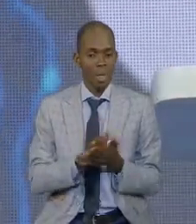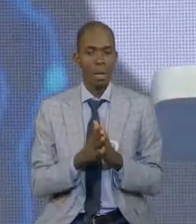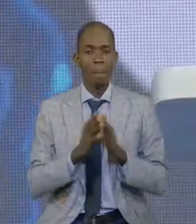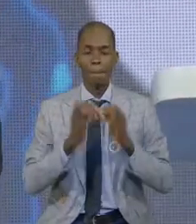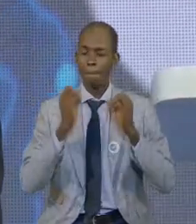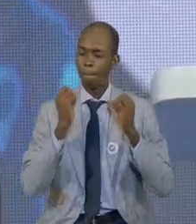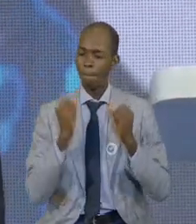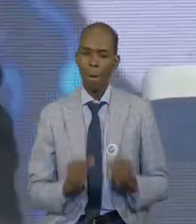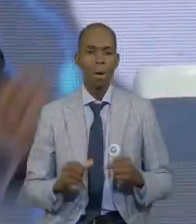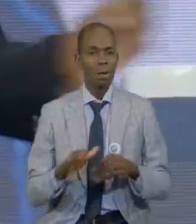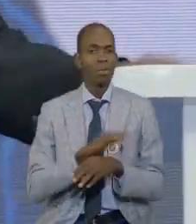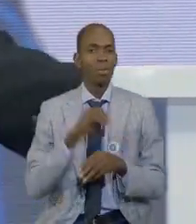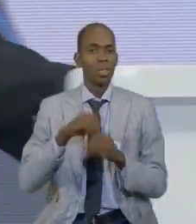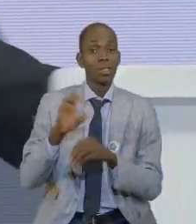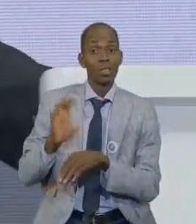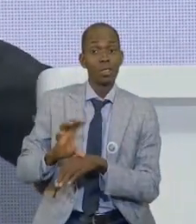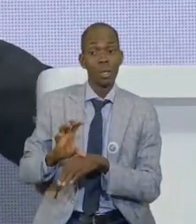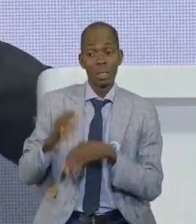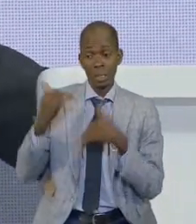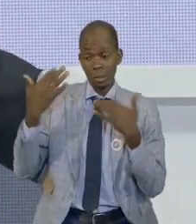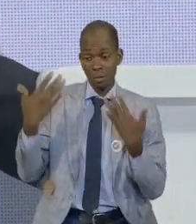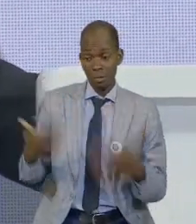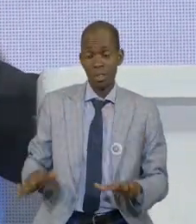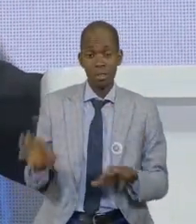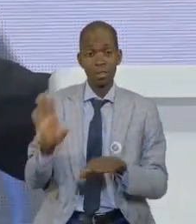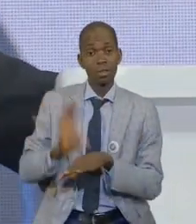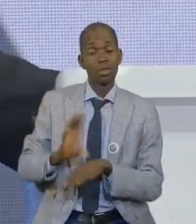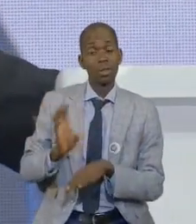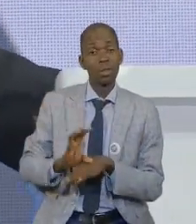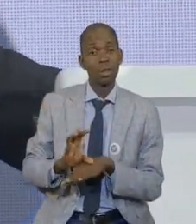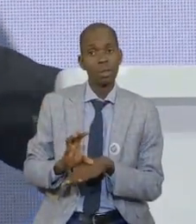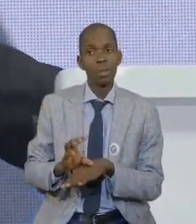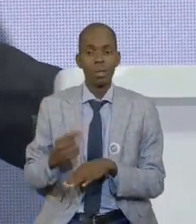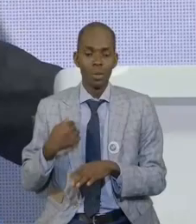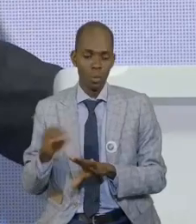now we close the service foreign